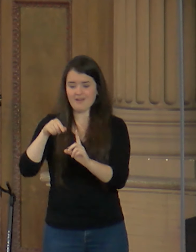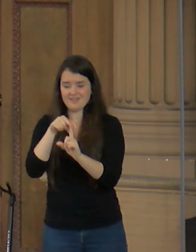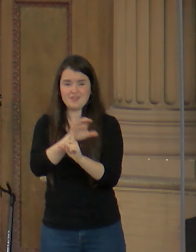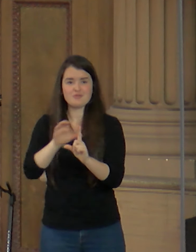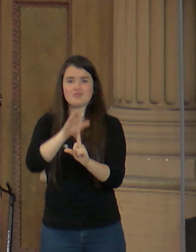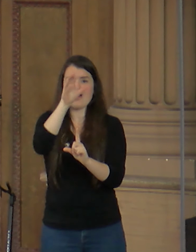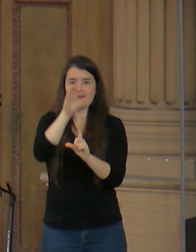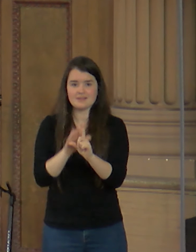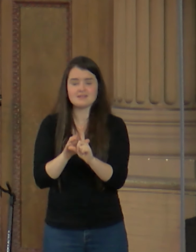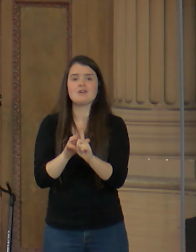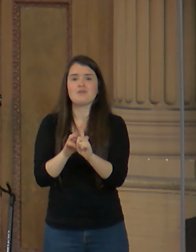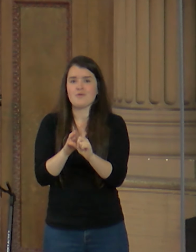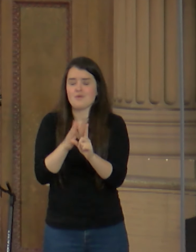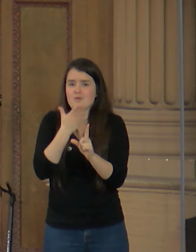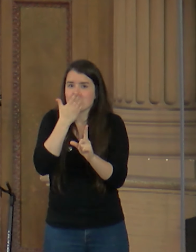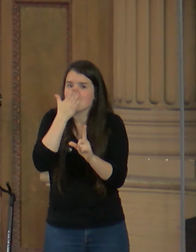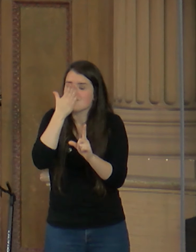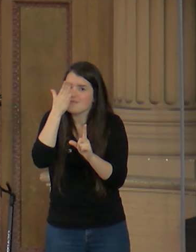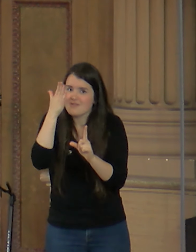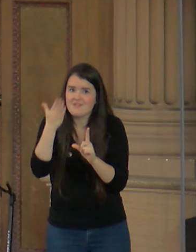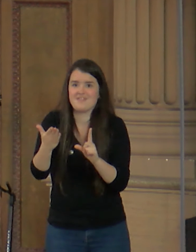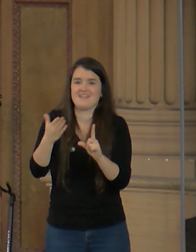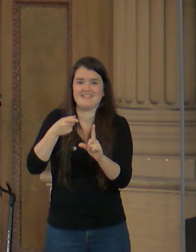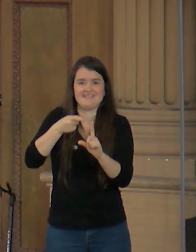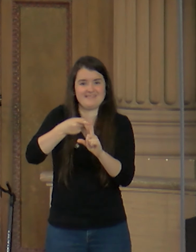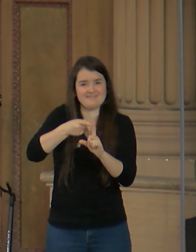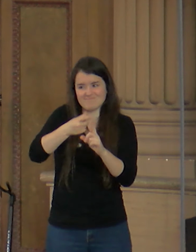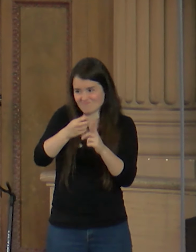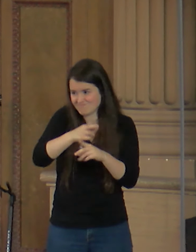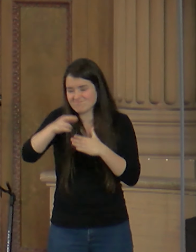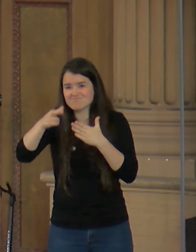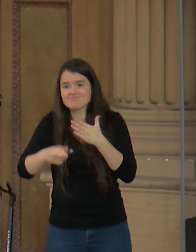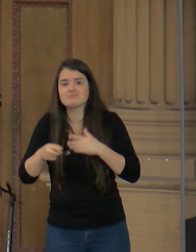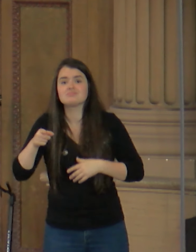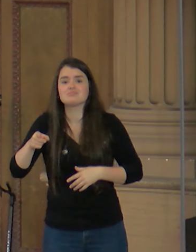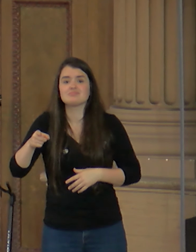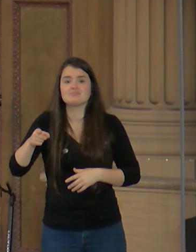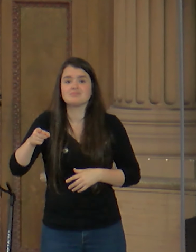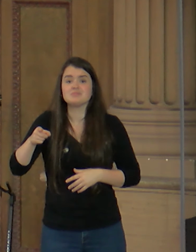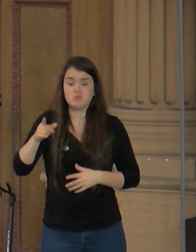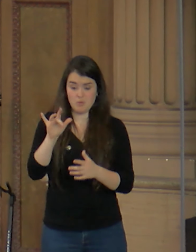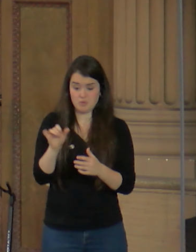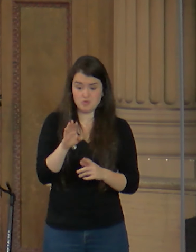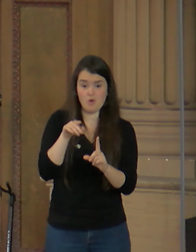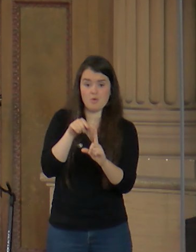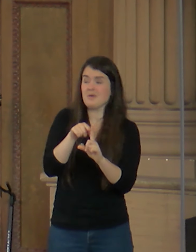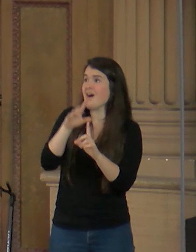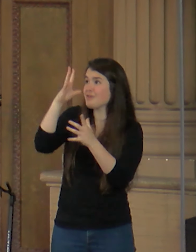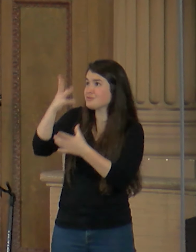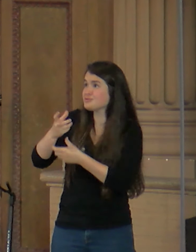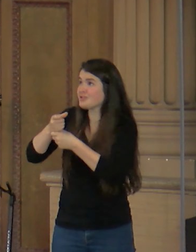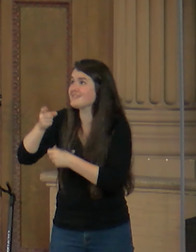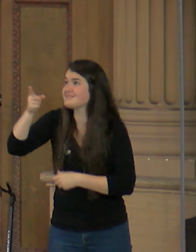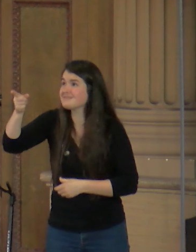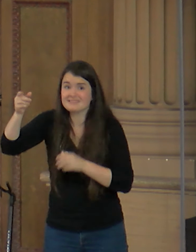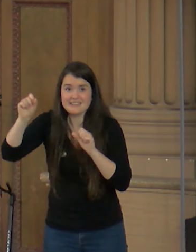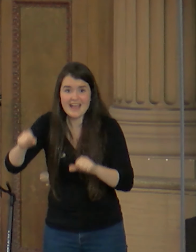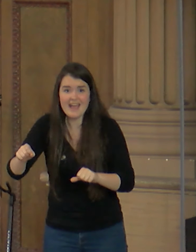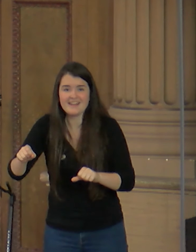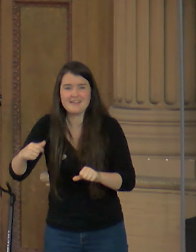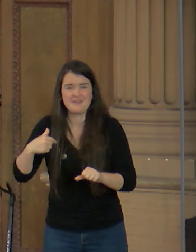And so if Job was given these reasons to trust God again, how many more reasons were we given? We know who the Redeemer